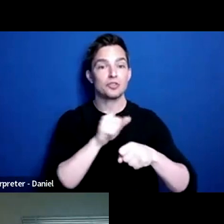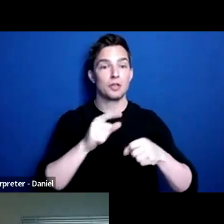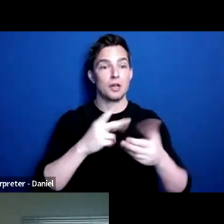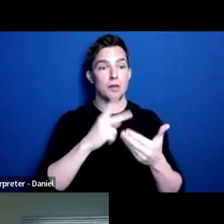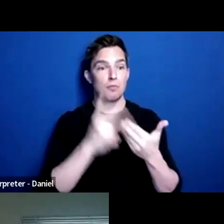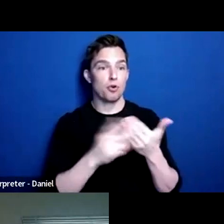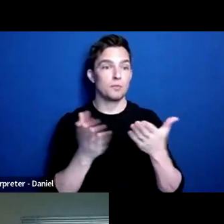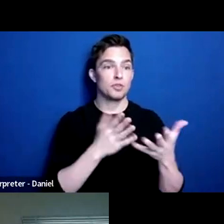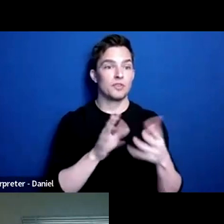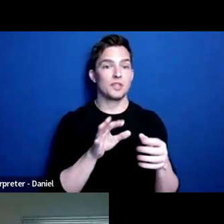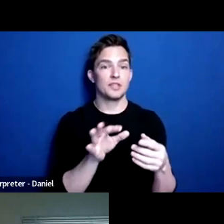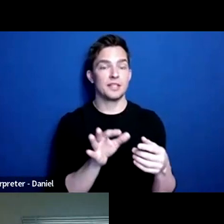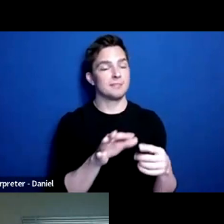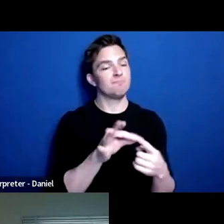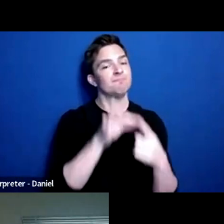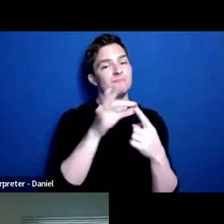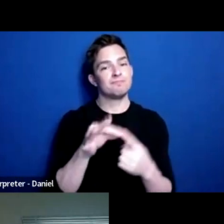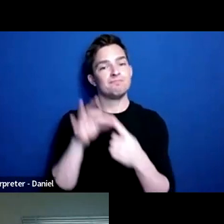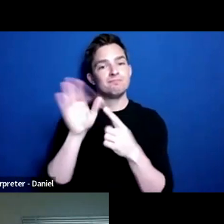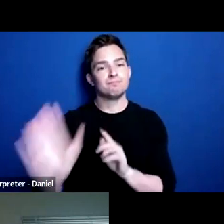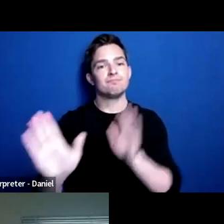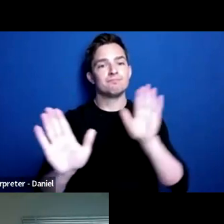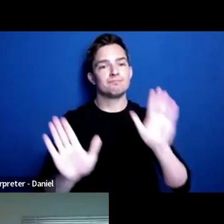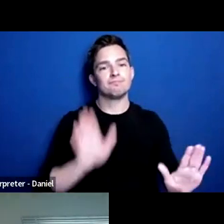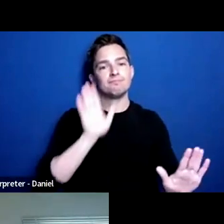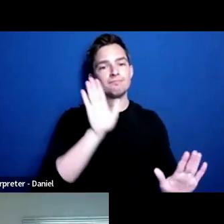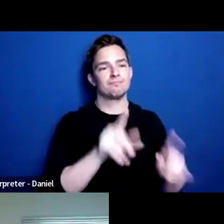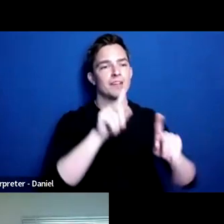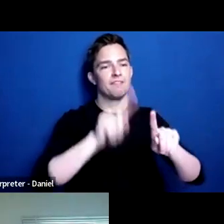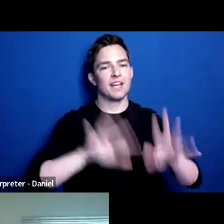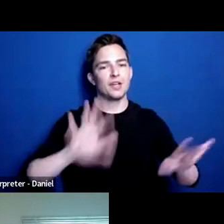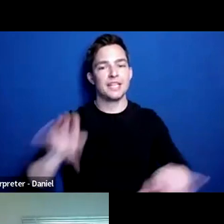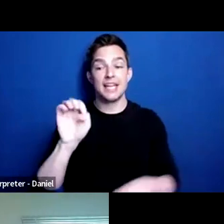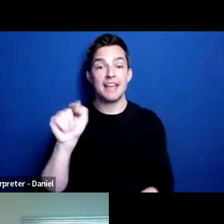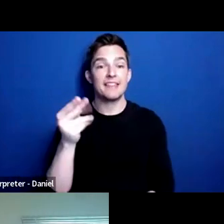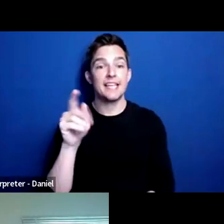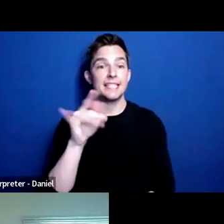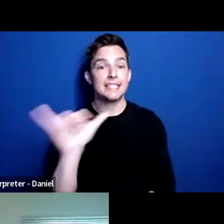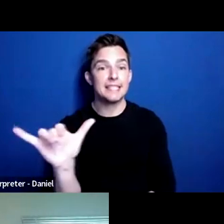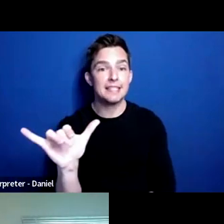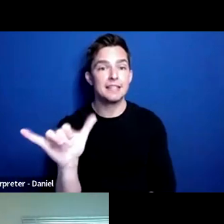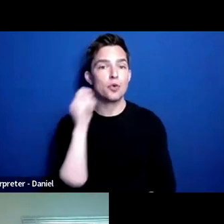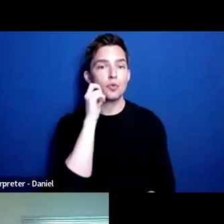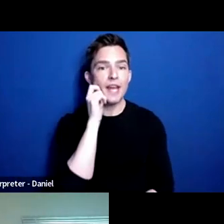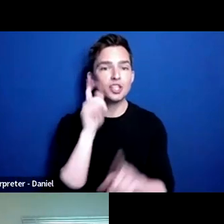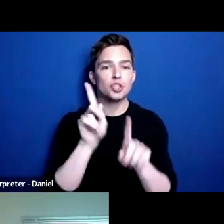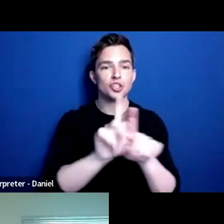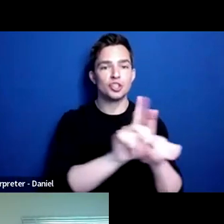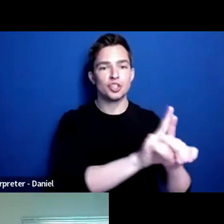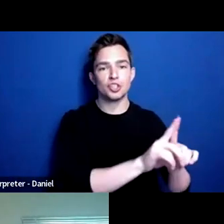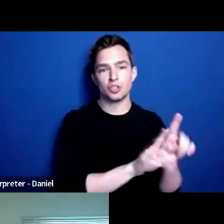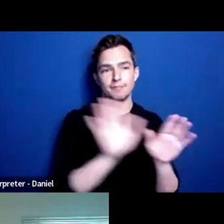and services to fit the various ethnicities or different racial,